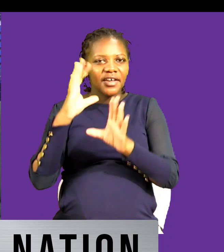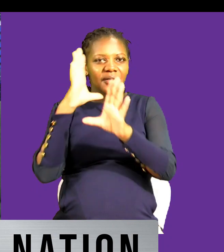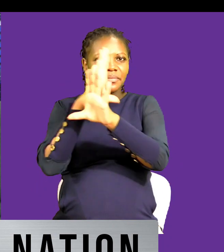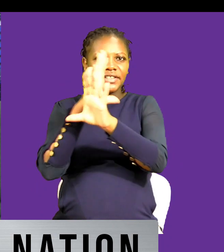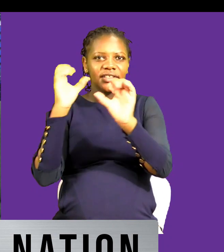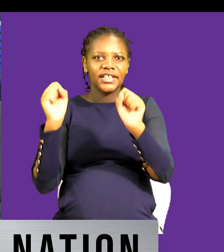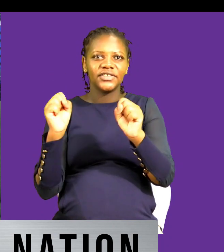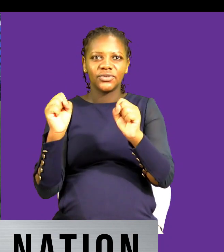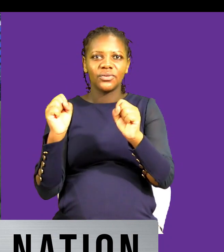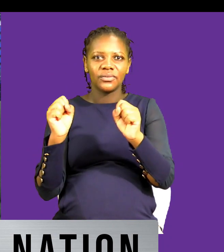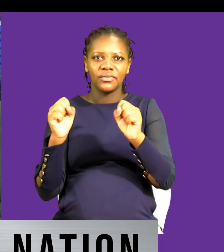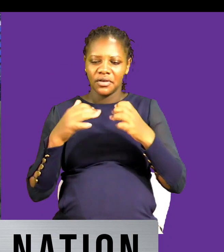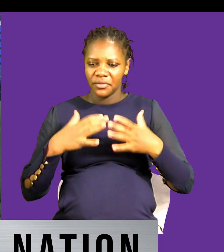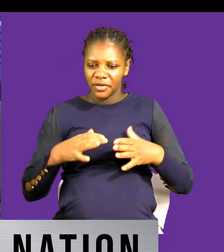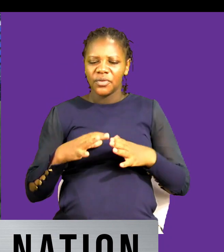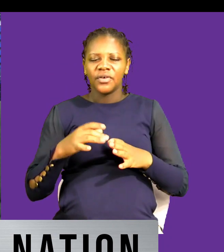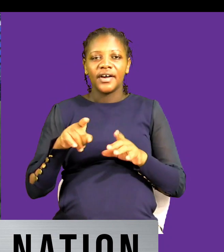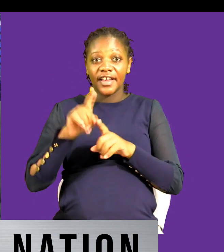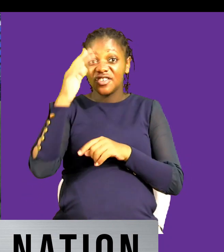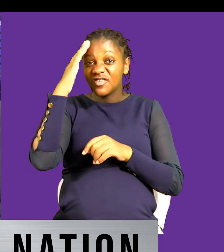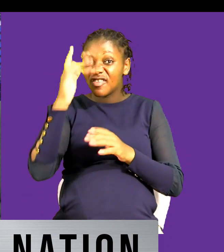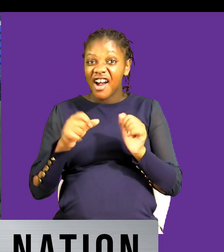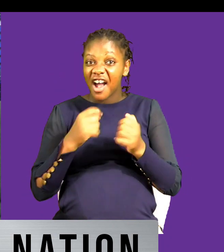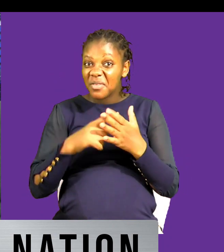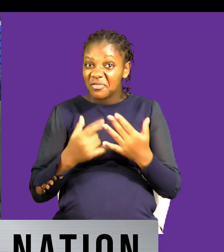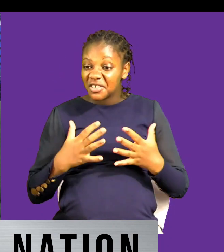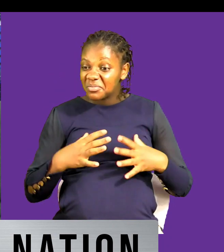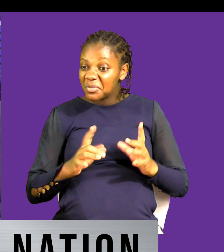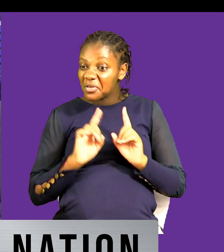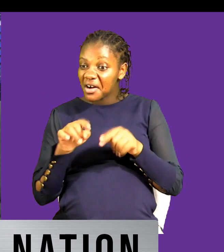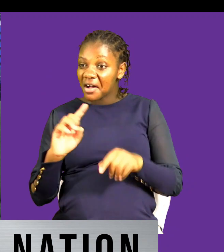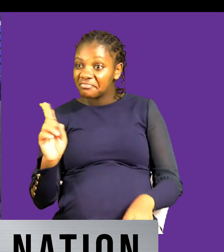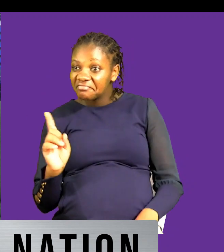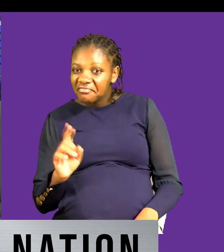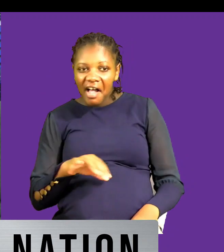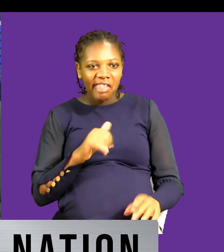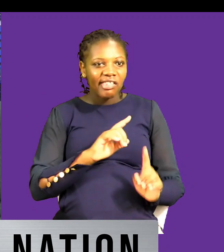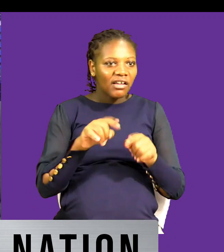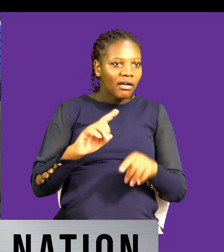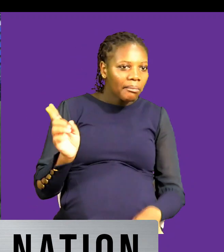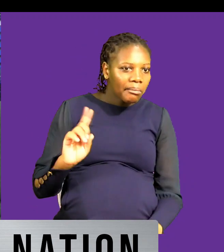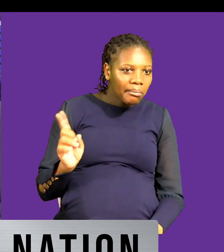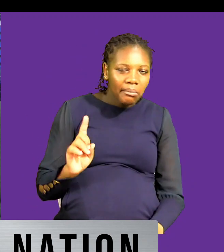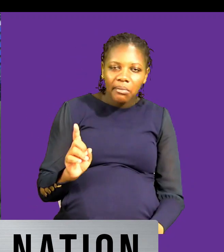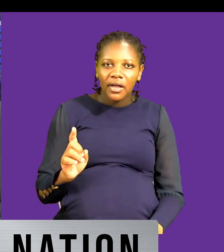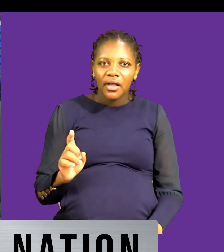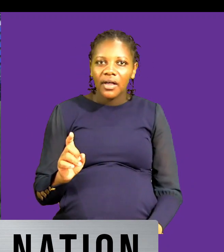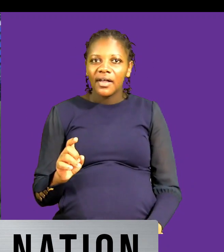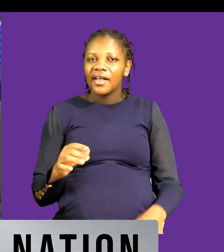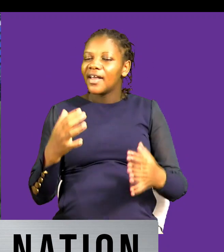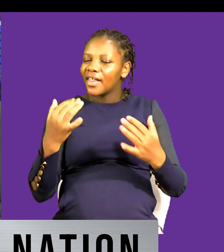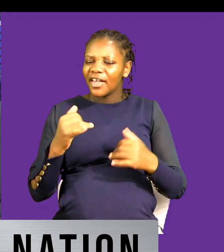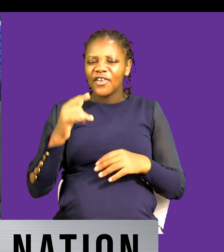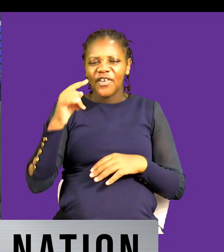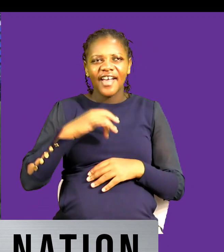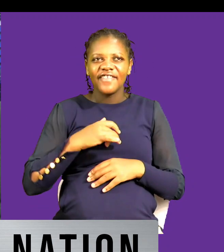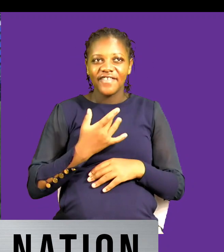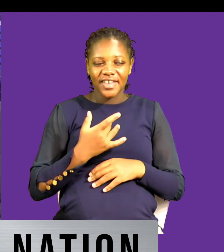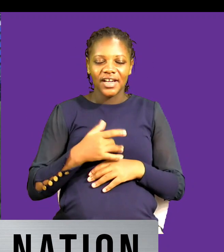And we know what happened with the debate. Somebody did not turn up, another turned up, and all this stuff. So we must reach a point, Jonah, that